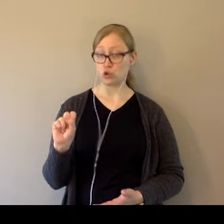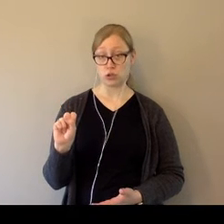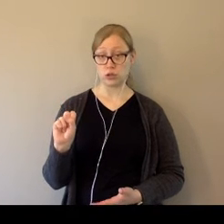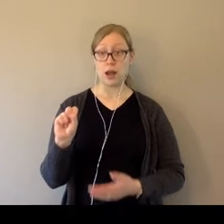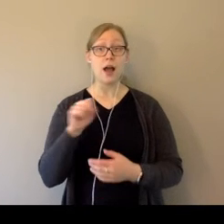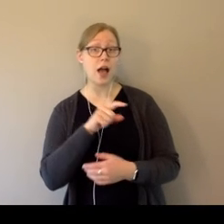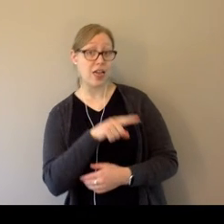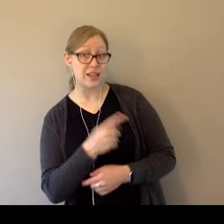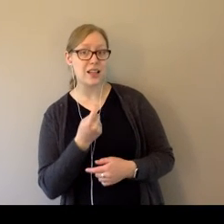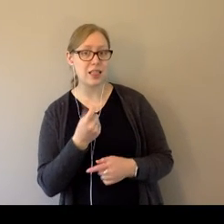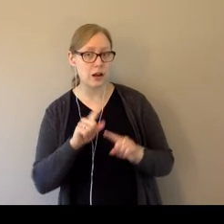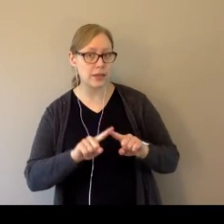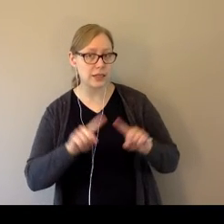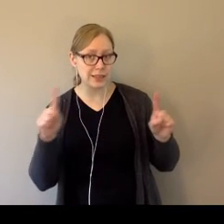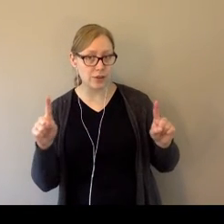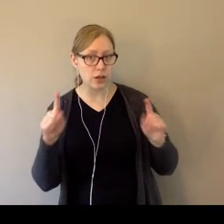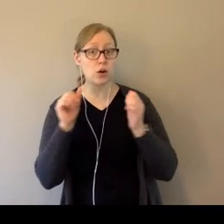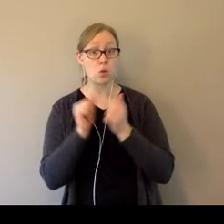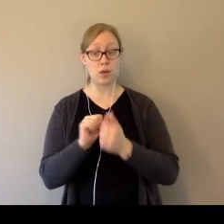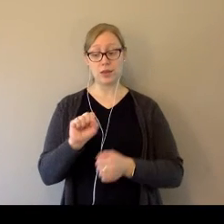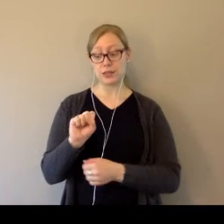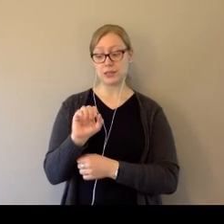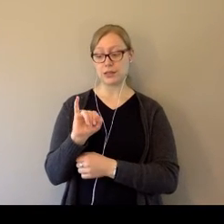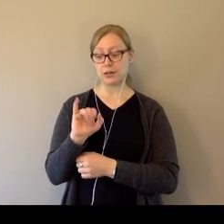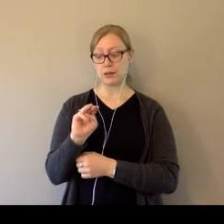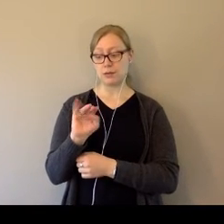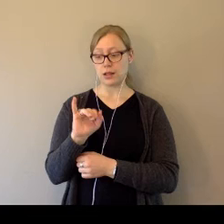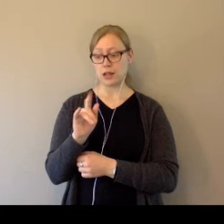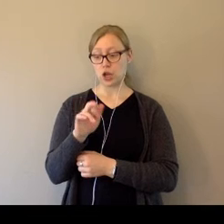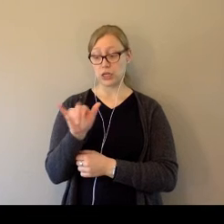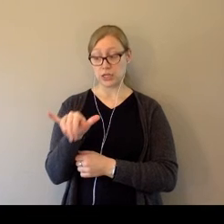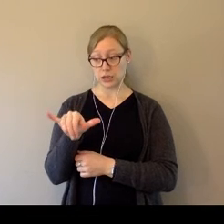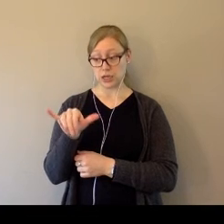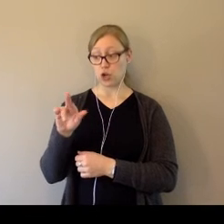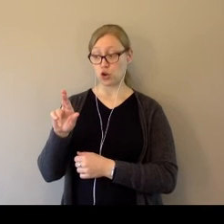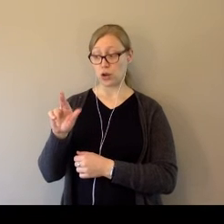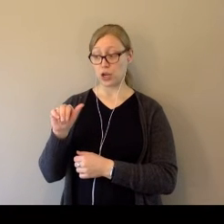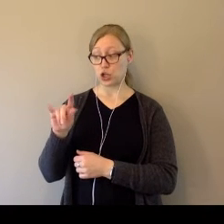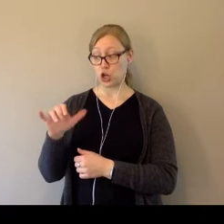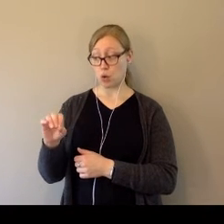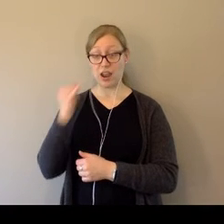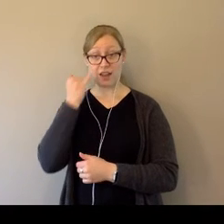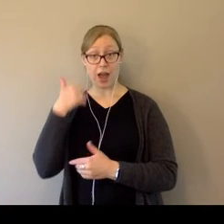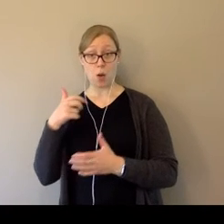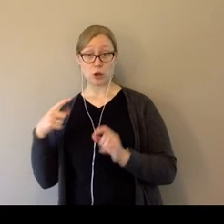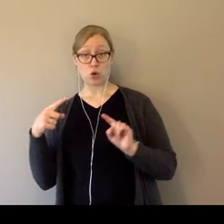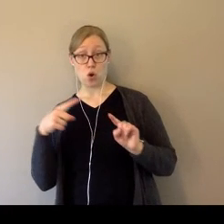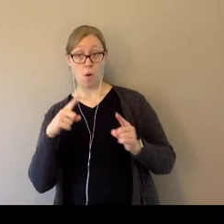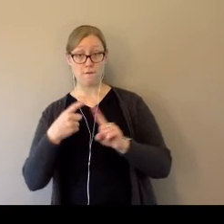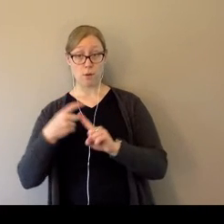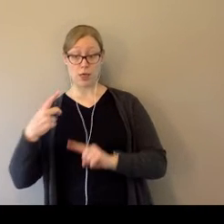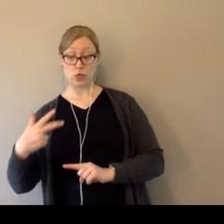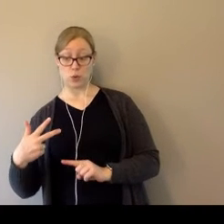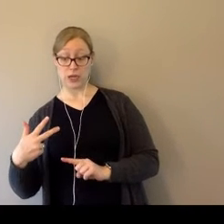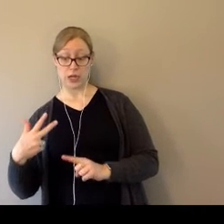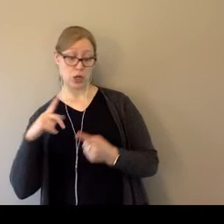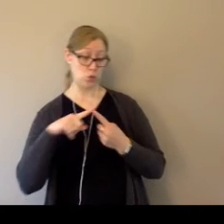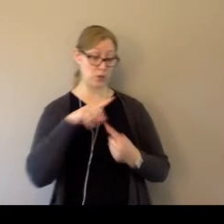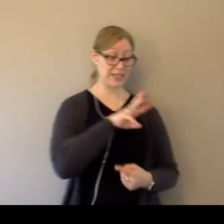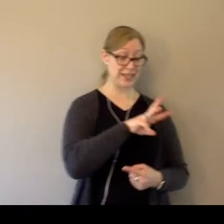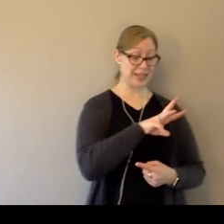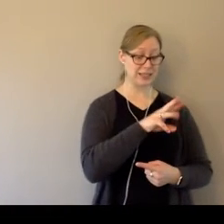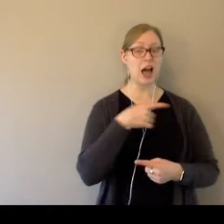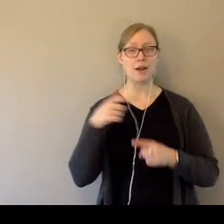want to get from 3 to 6, I have to multiply by 2. So the